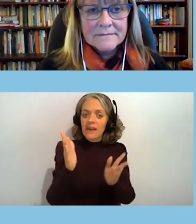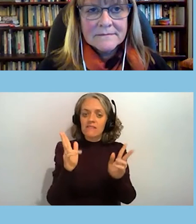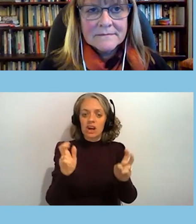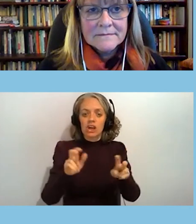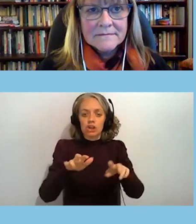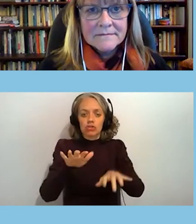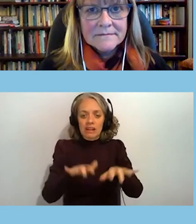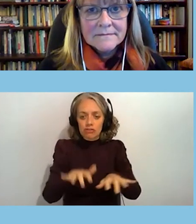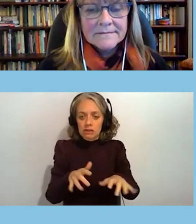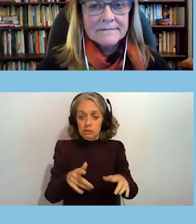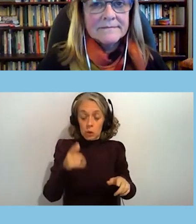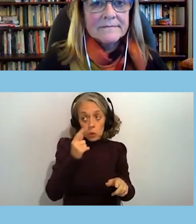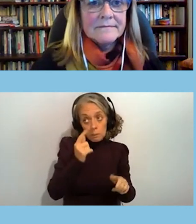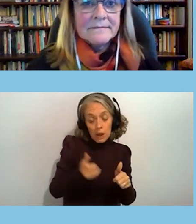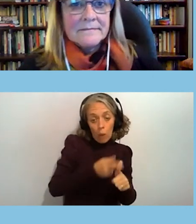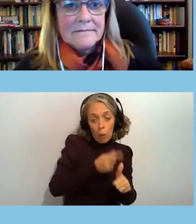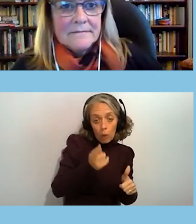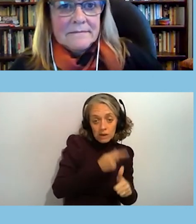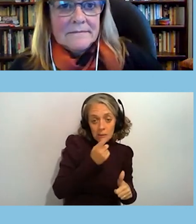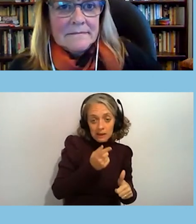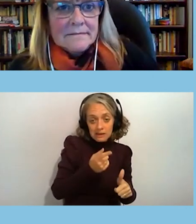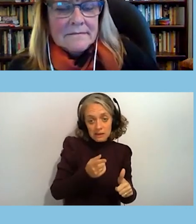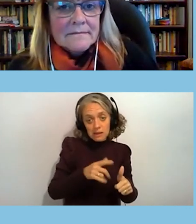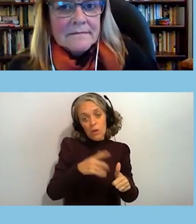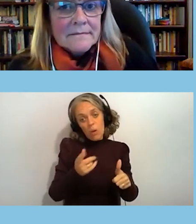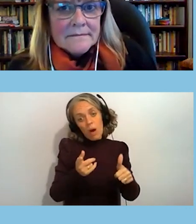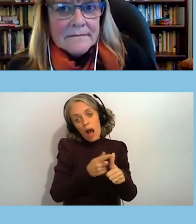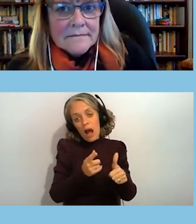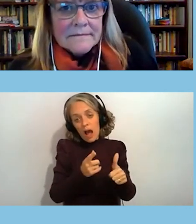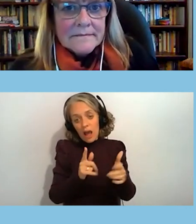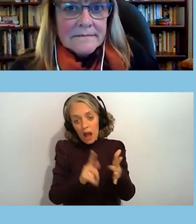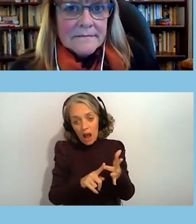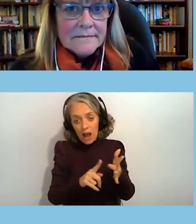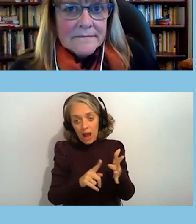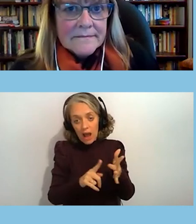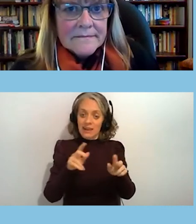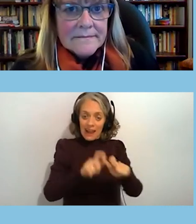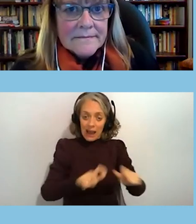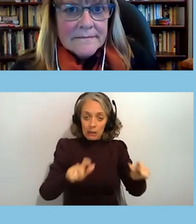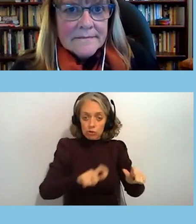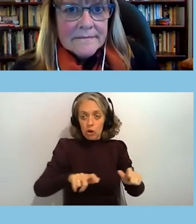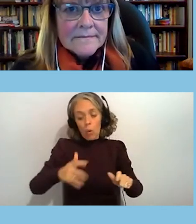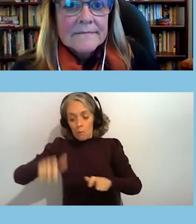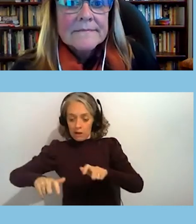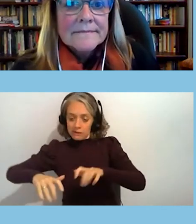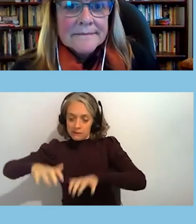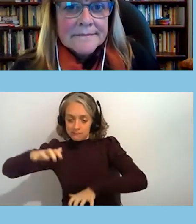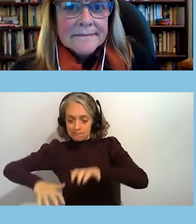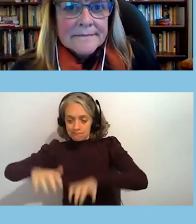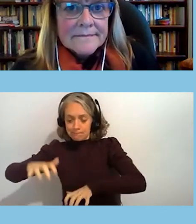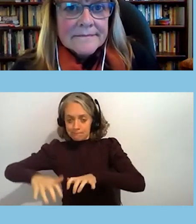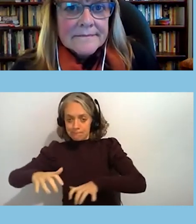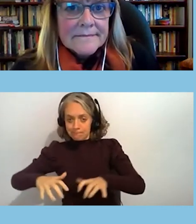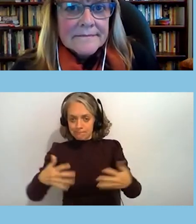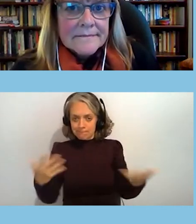things: automated auto AI captions or a sonographer. So there's